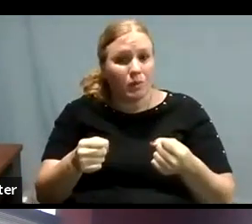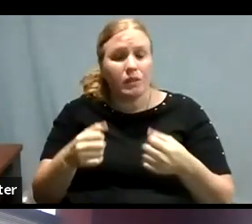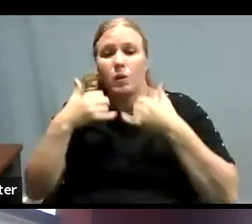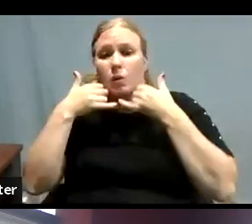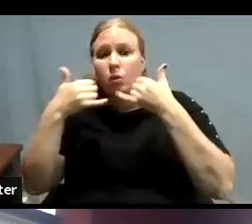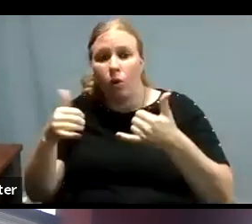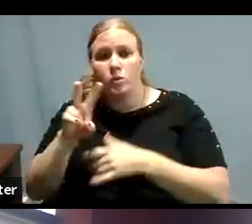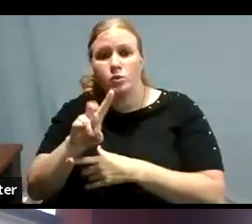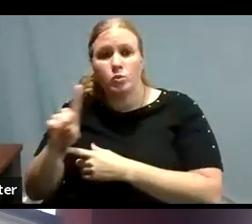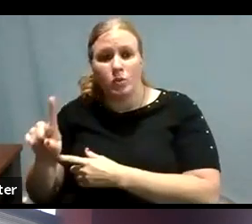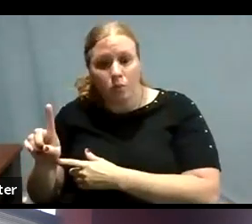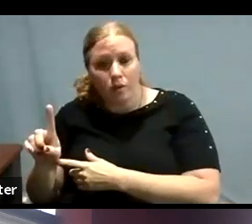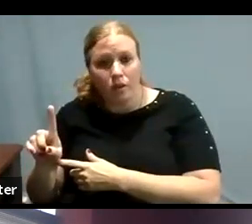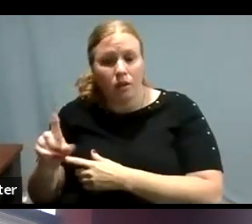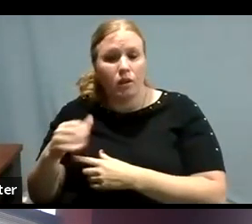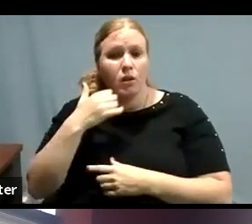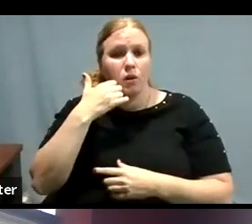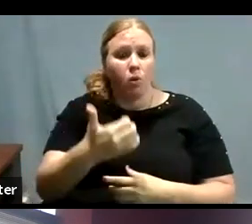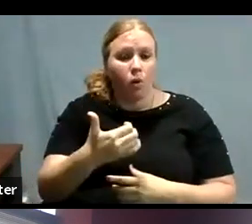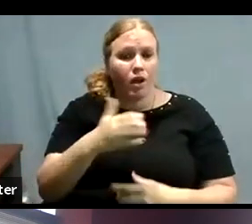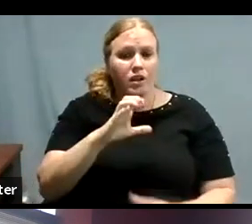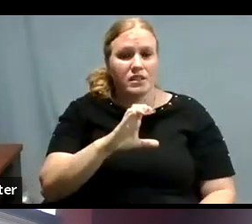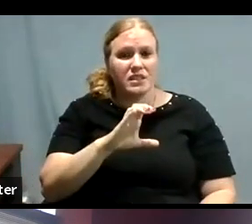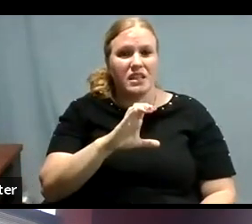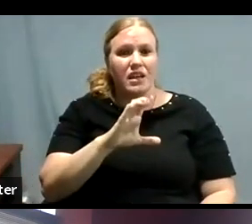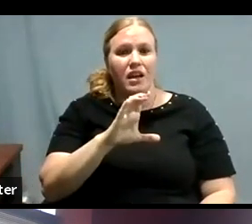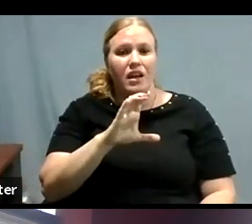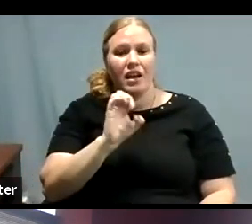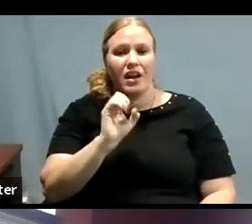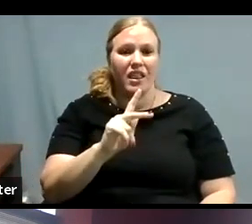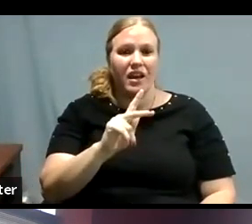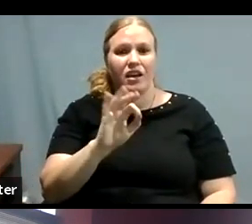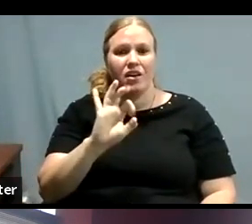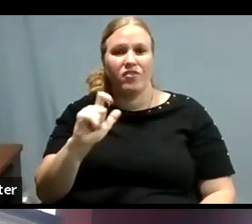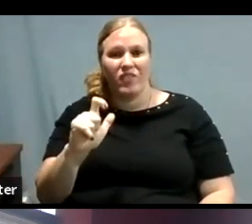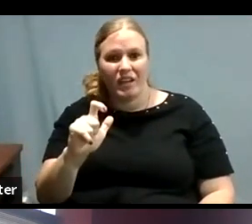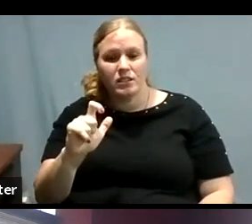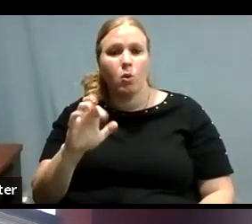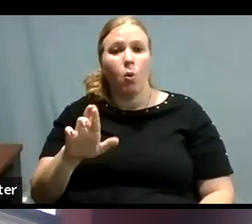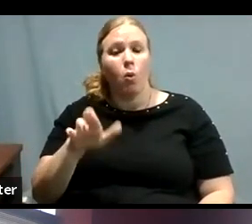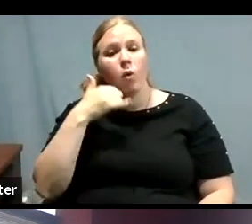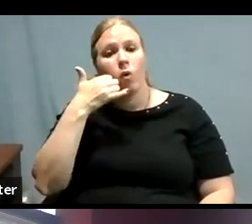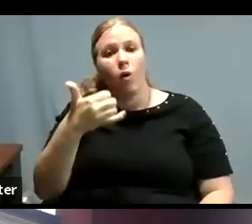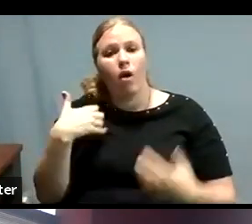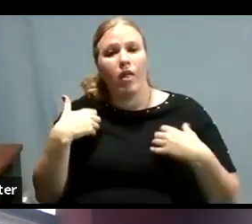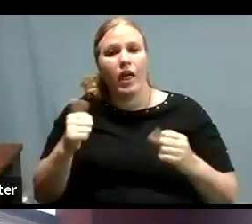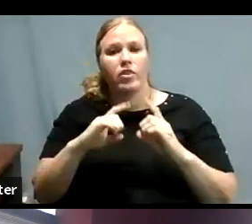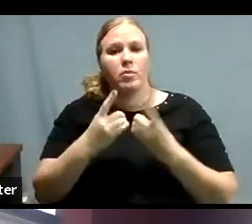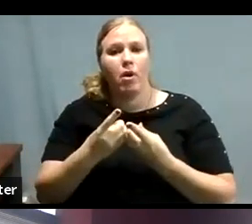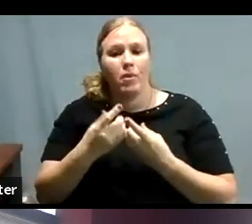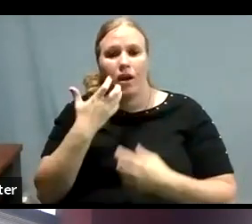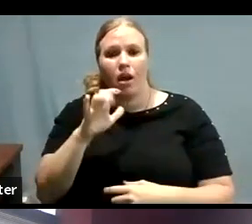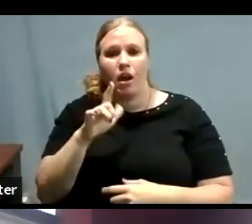They can report them on SeeClickFix, and they can report them by calling our health department hotline,